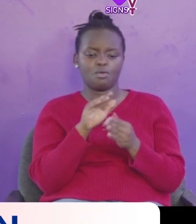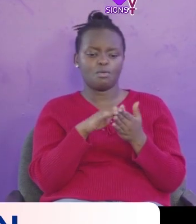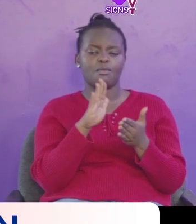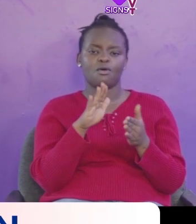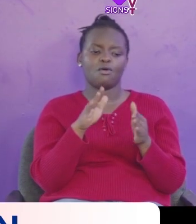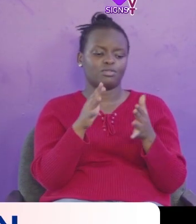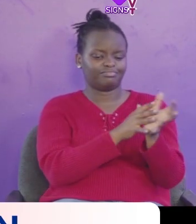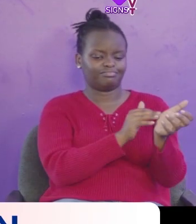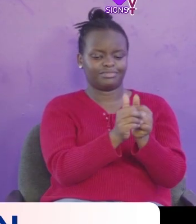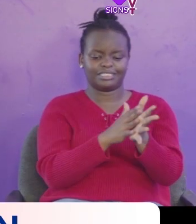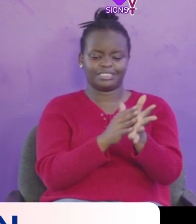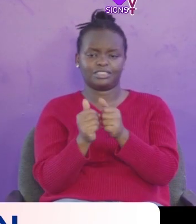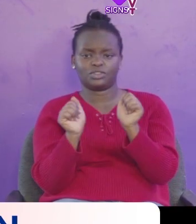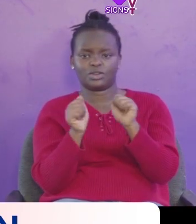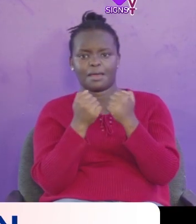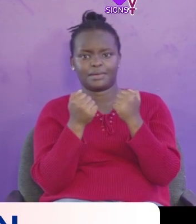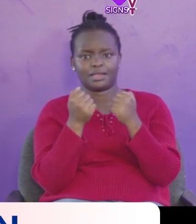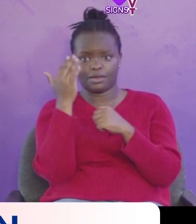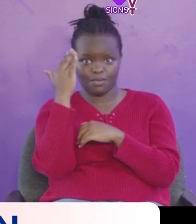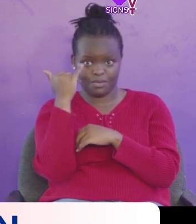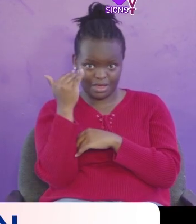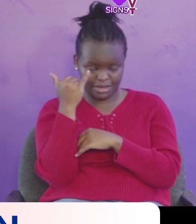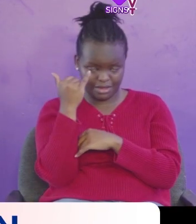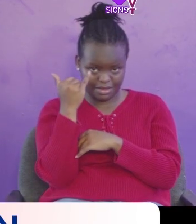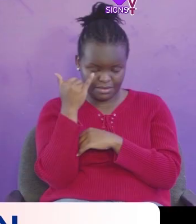happening because even